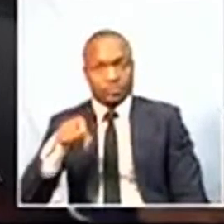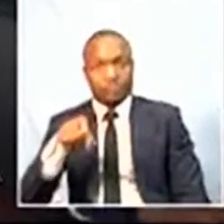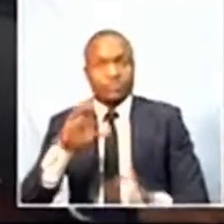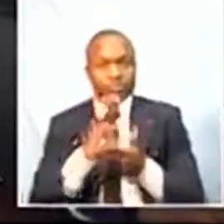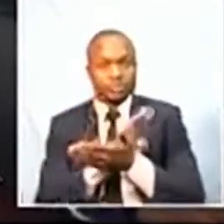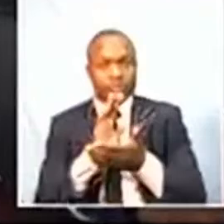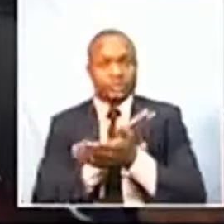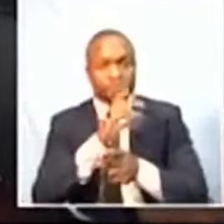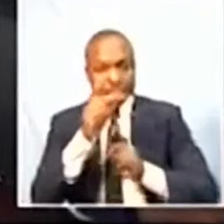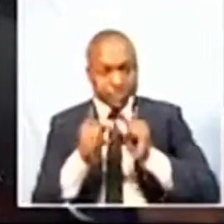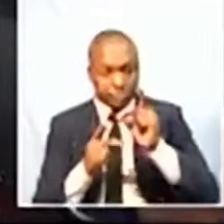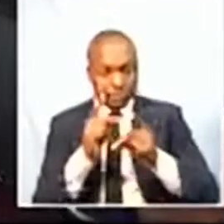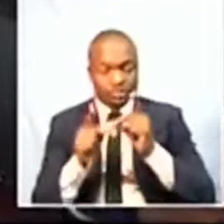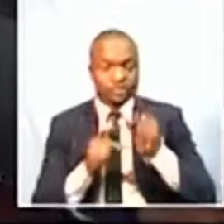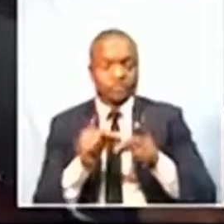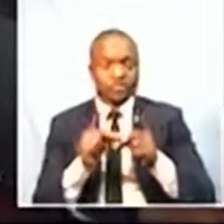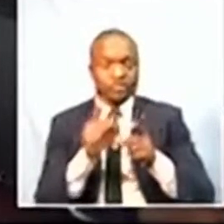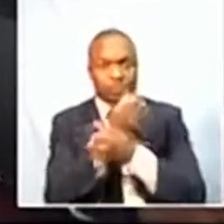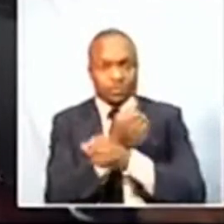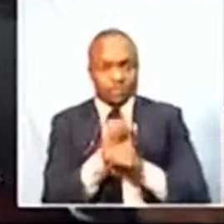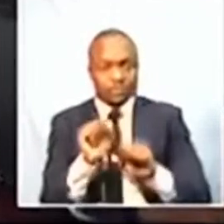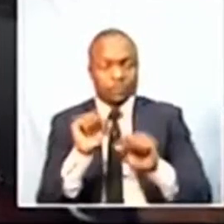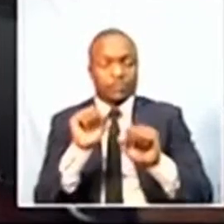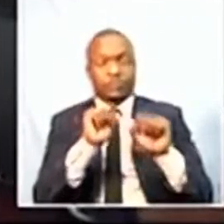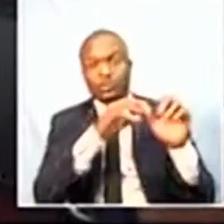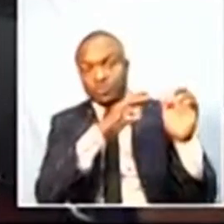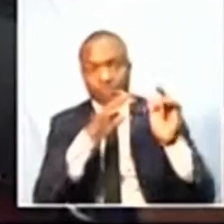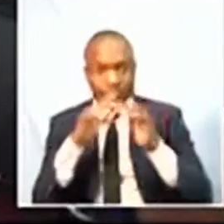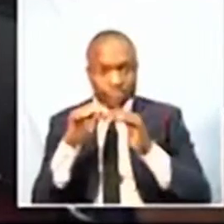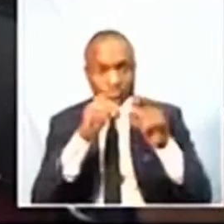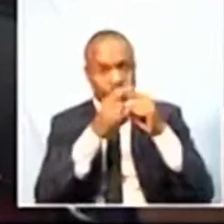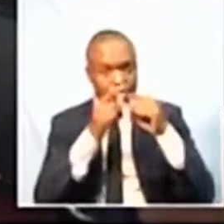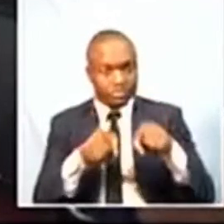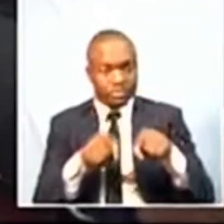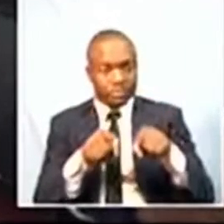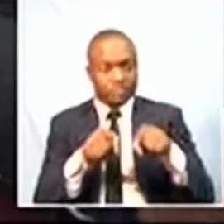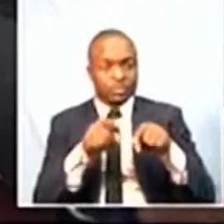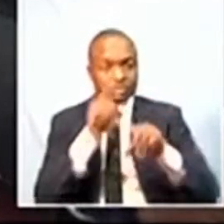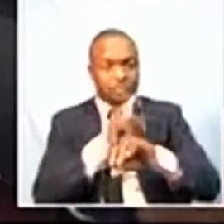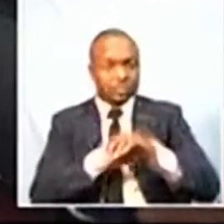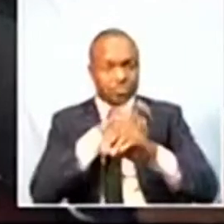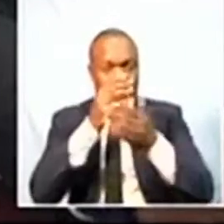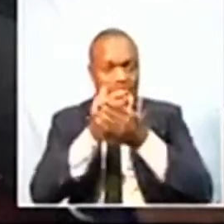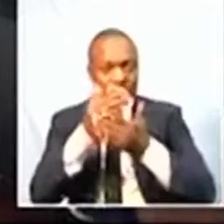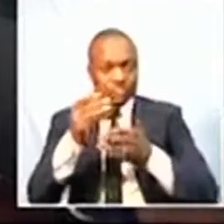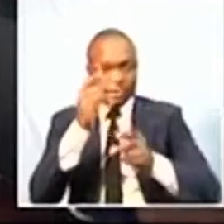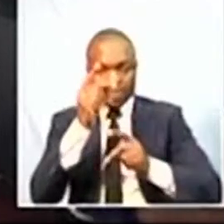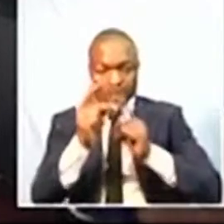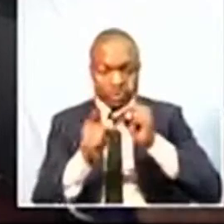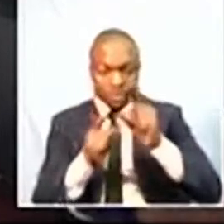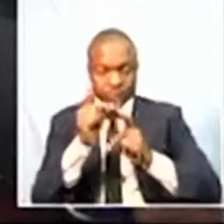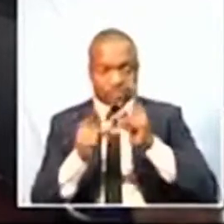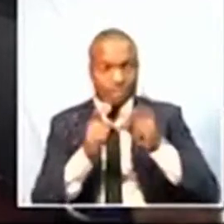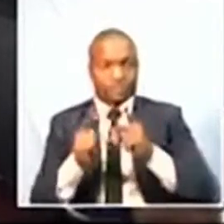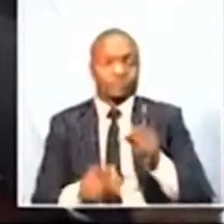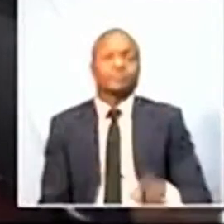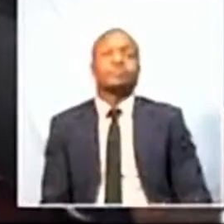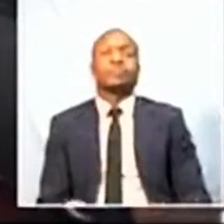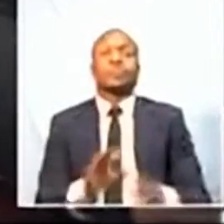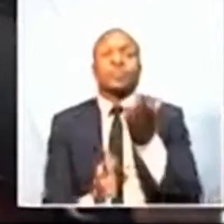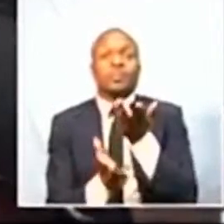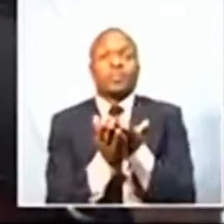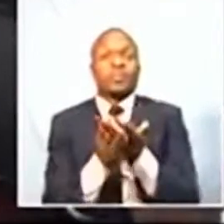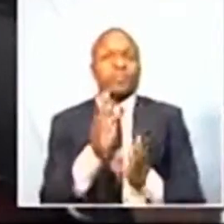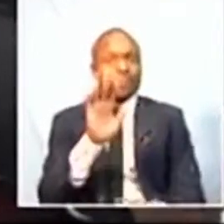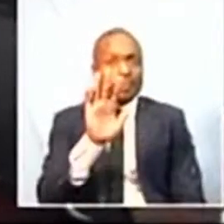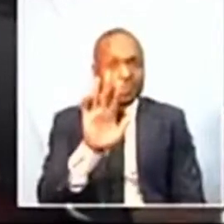the process on resolving grievances that may arise during the procurement processes. Appendix